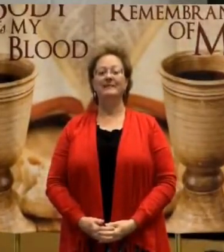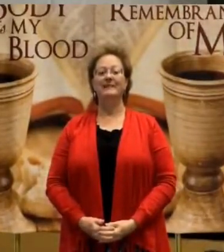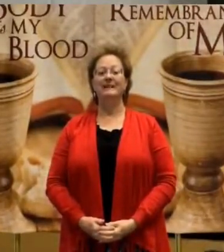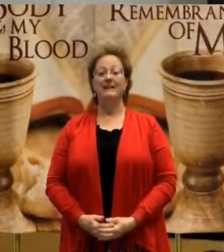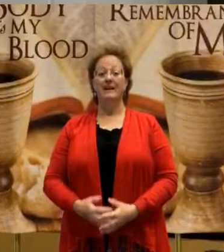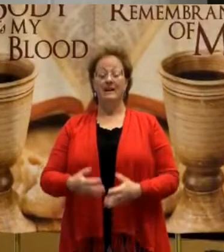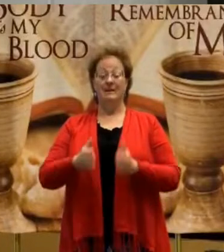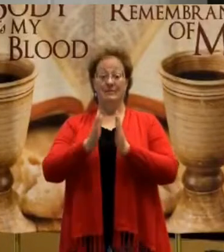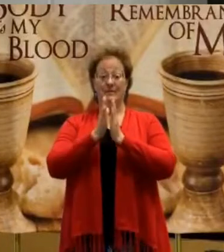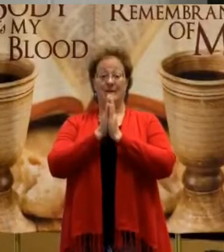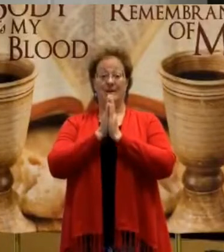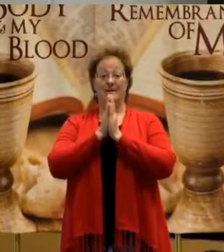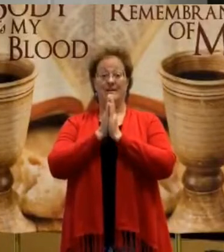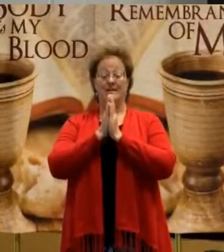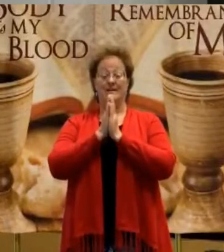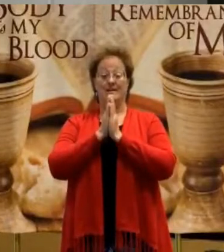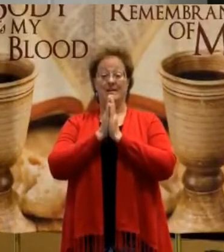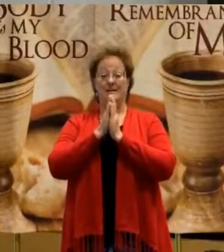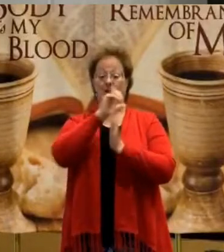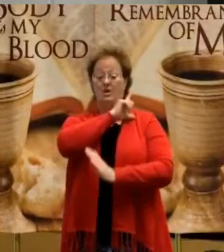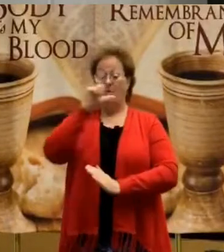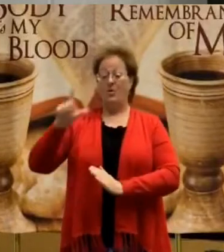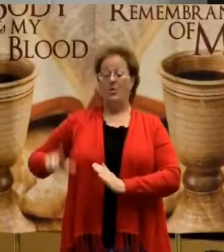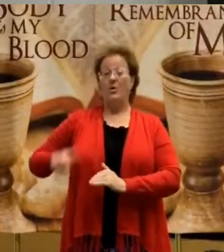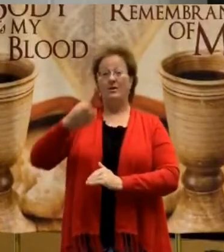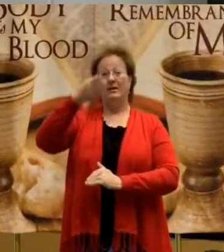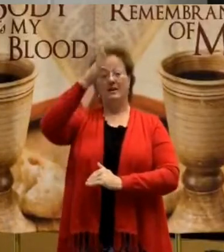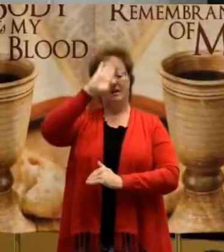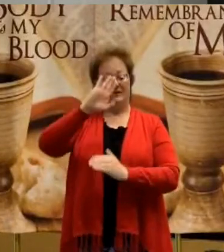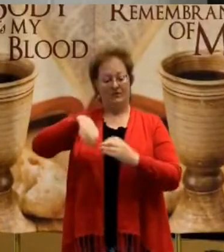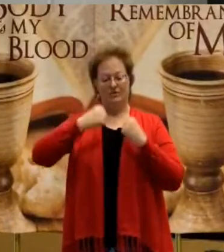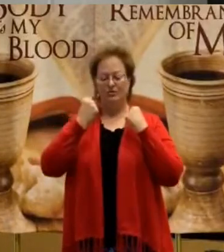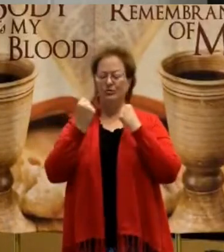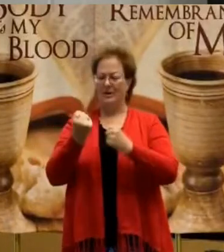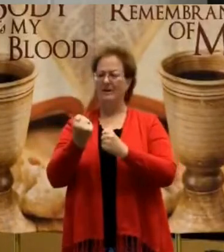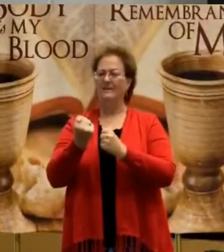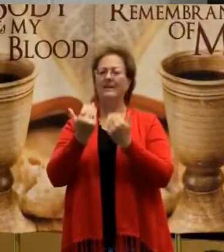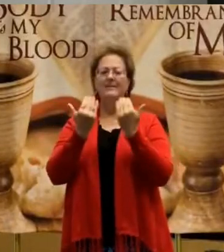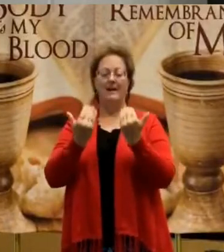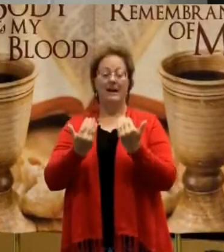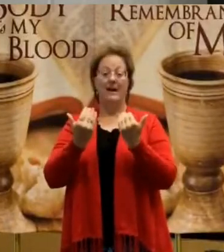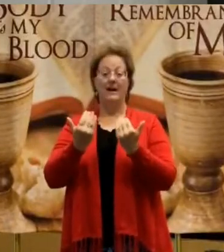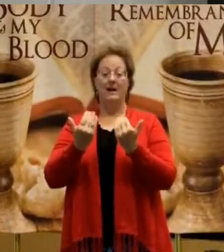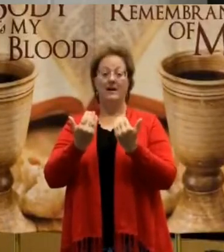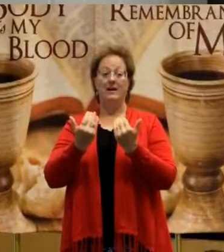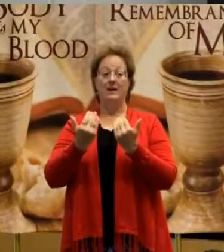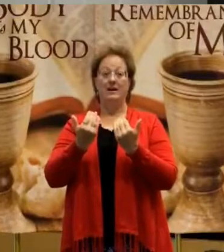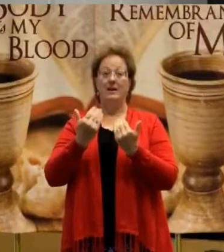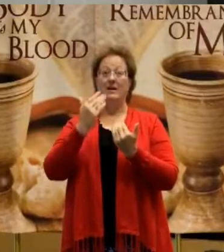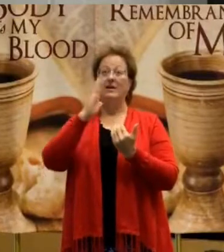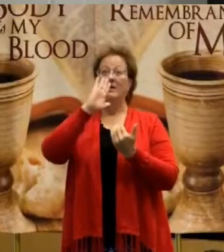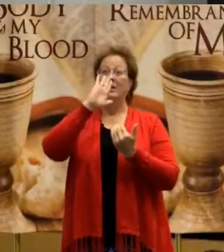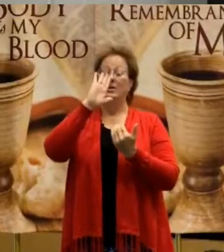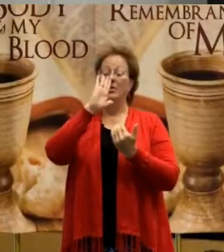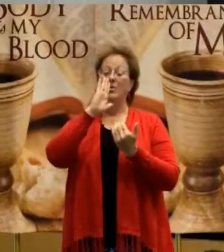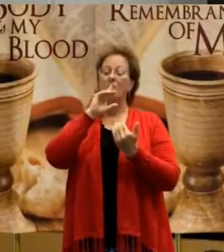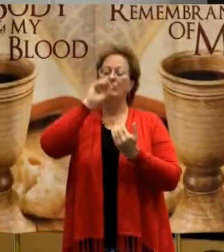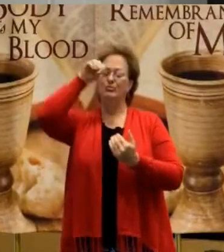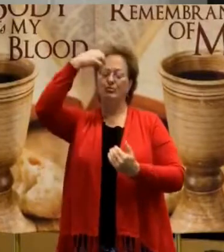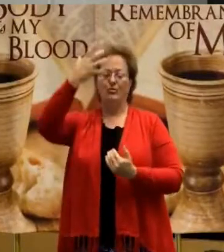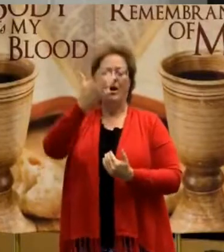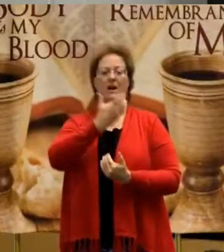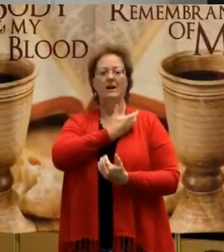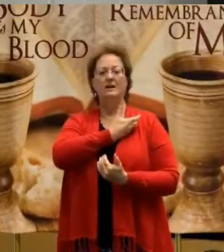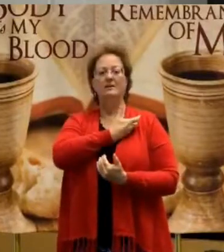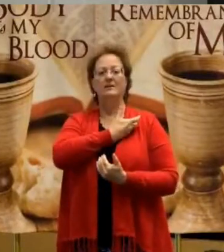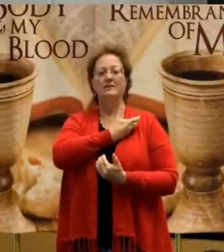Let us pray. Lord God, for strength in these days, for an extra measure of your grace, for